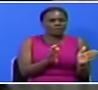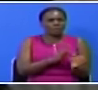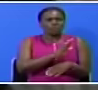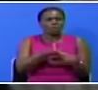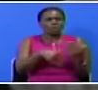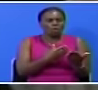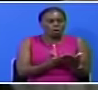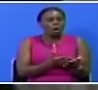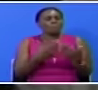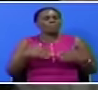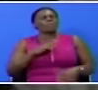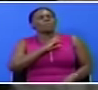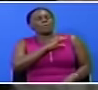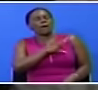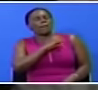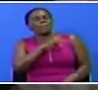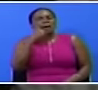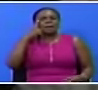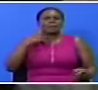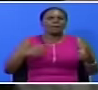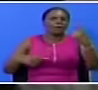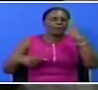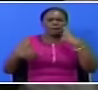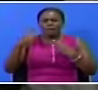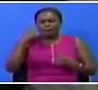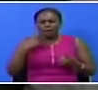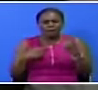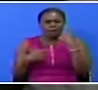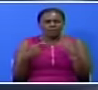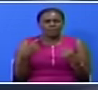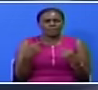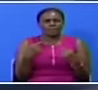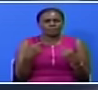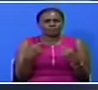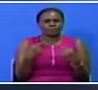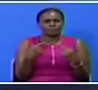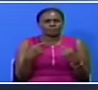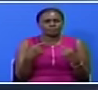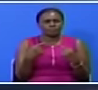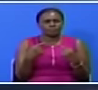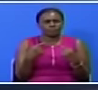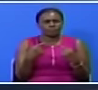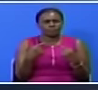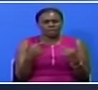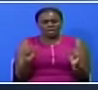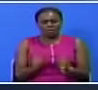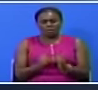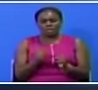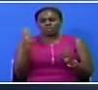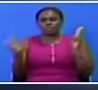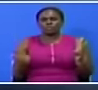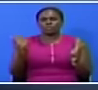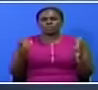was screaming, people crying. Everyone was just running everywhere. It was completely madness. In the aftermath, 22